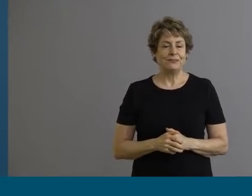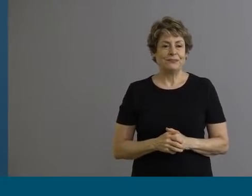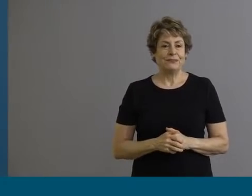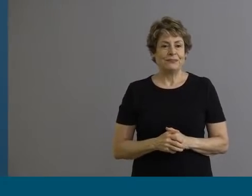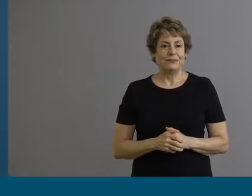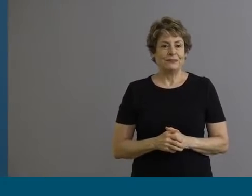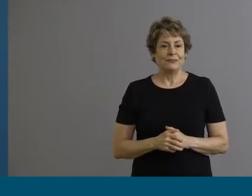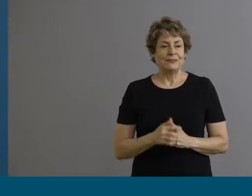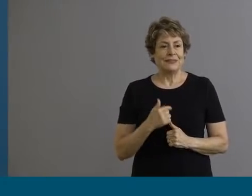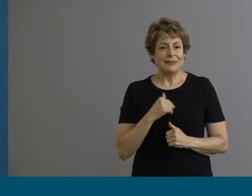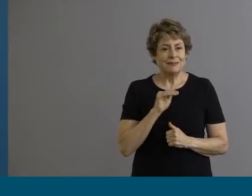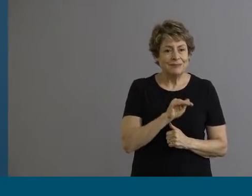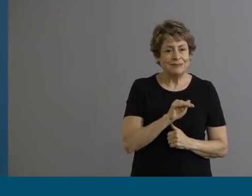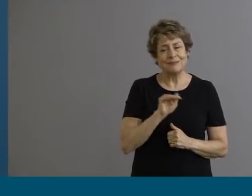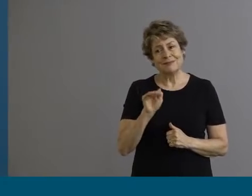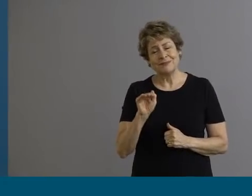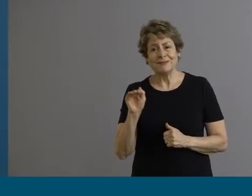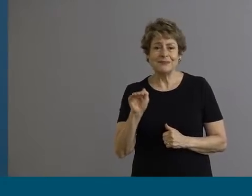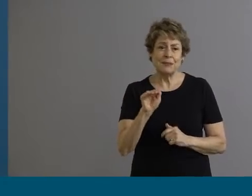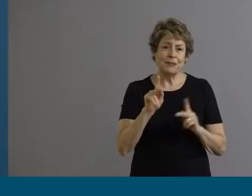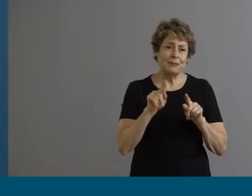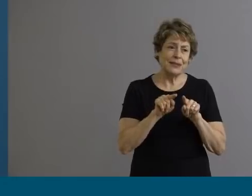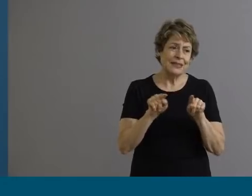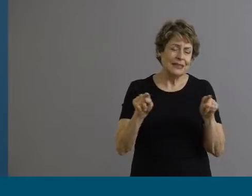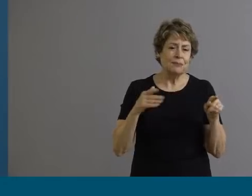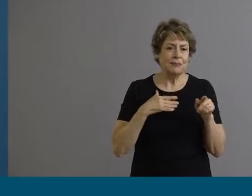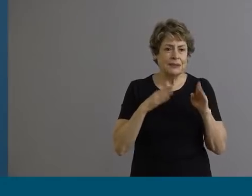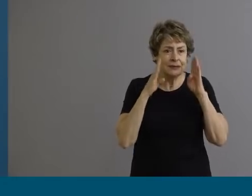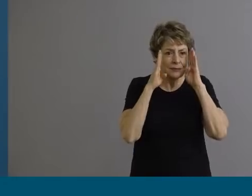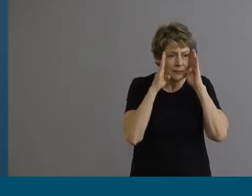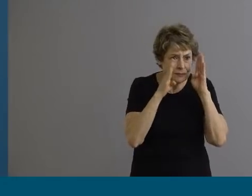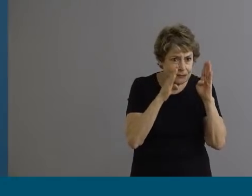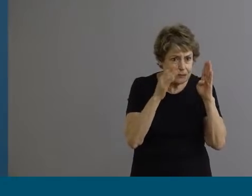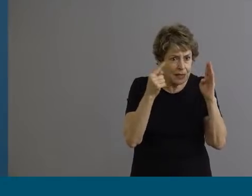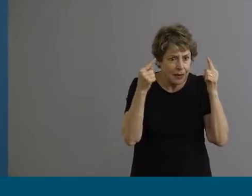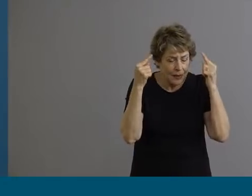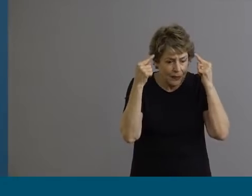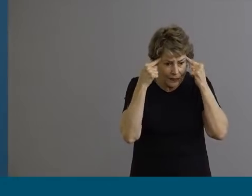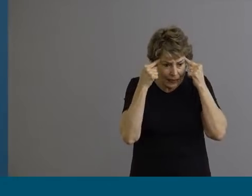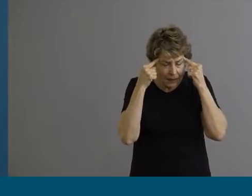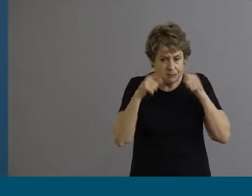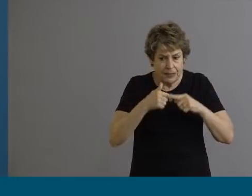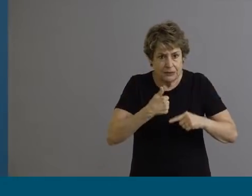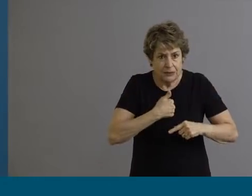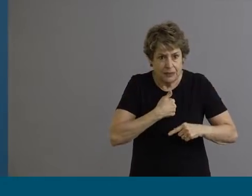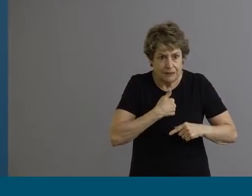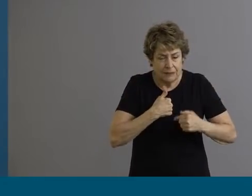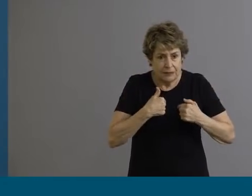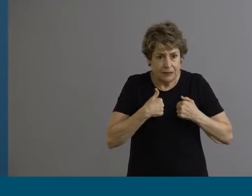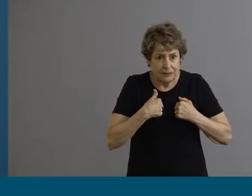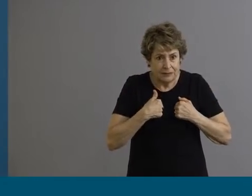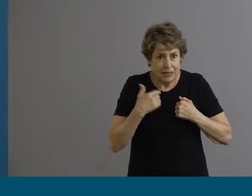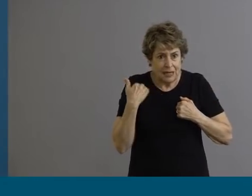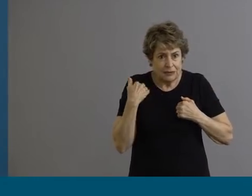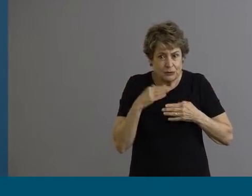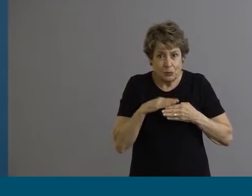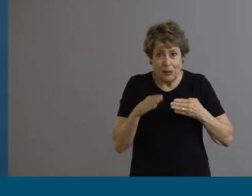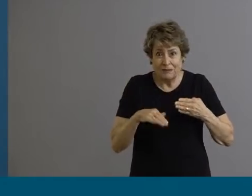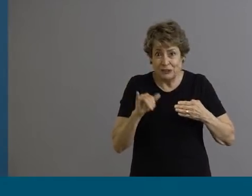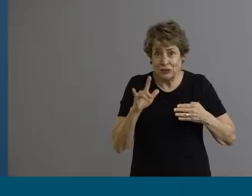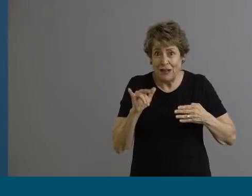are safer at home over the 4th of July weekend. And we do see some